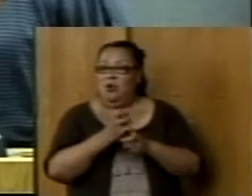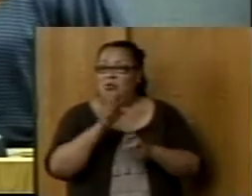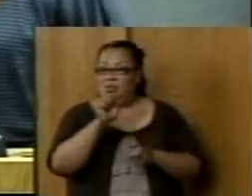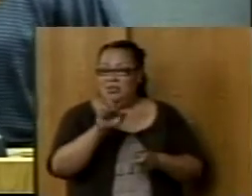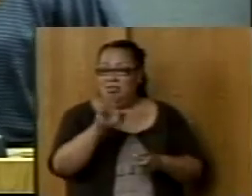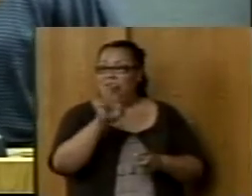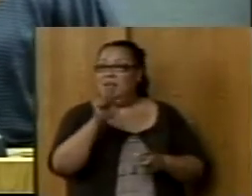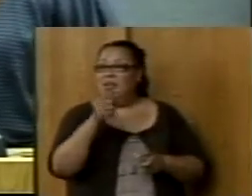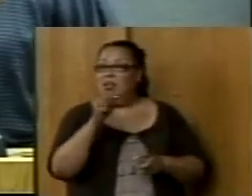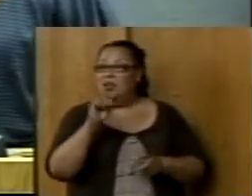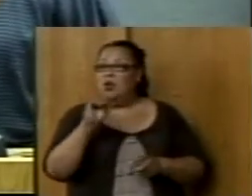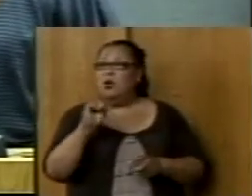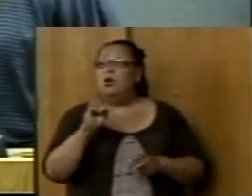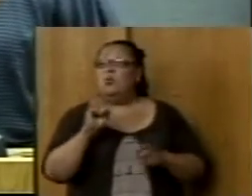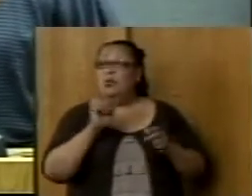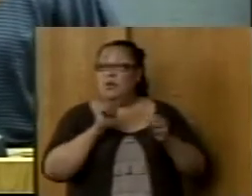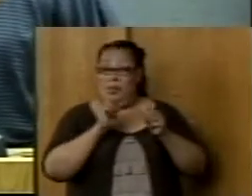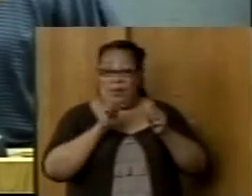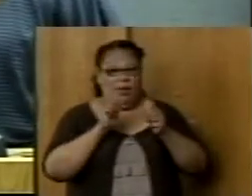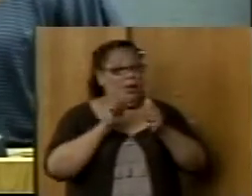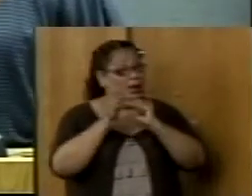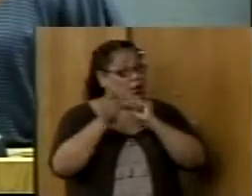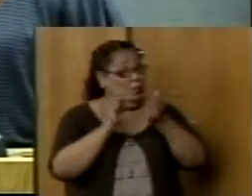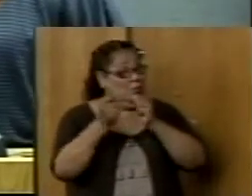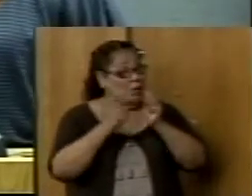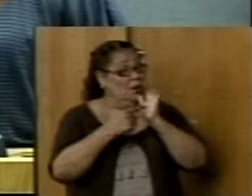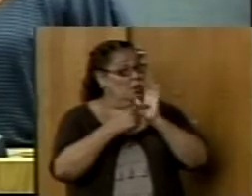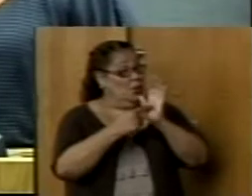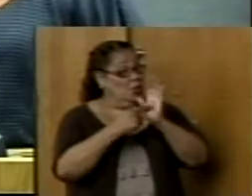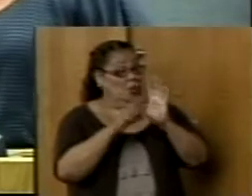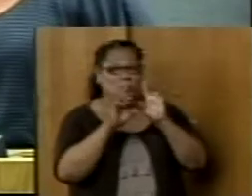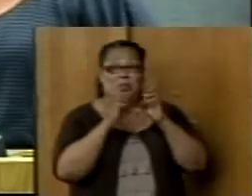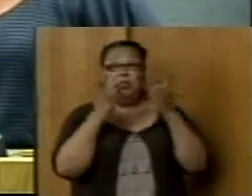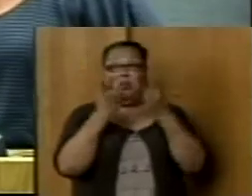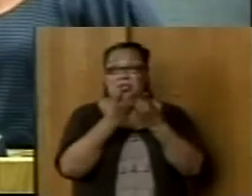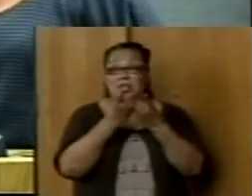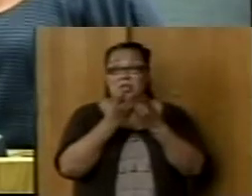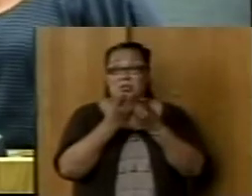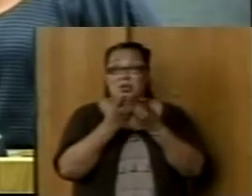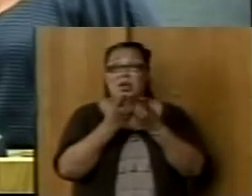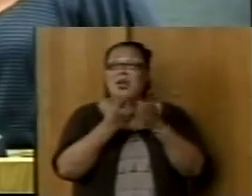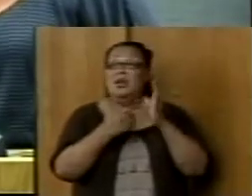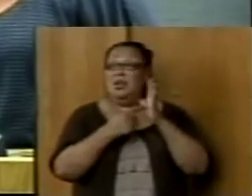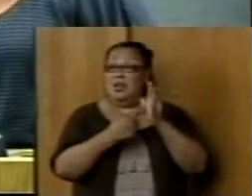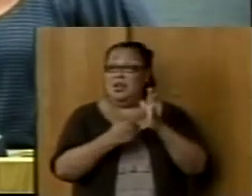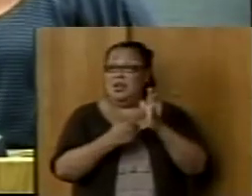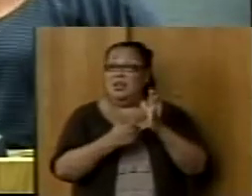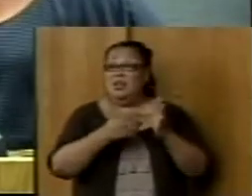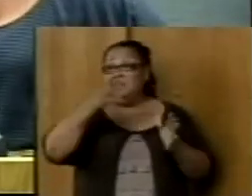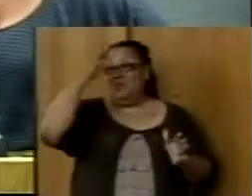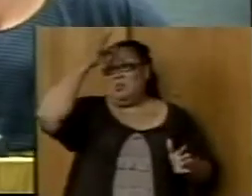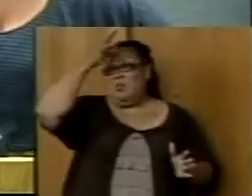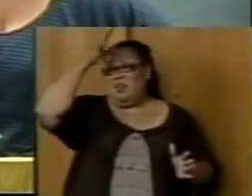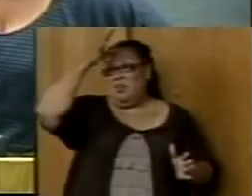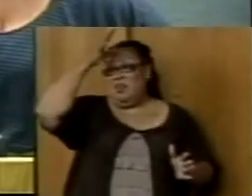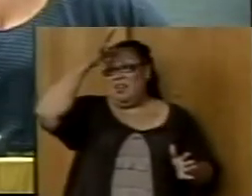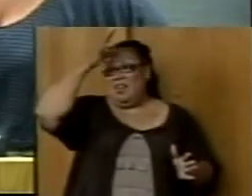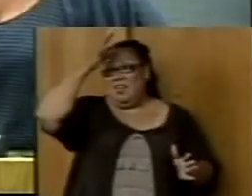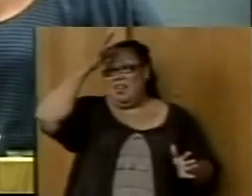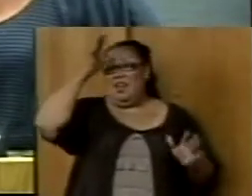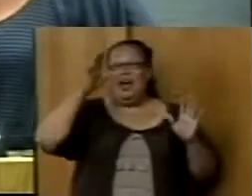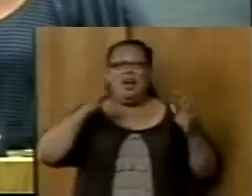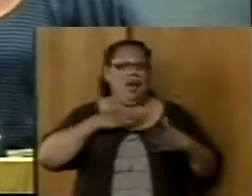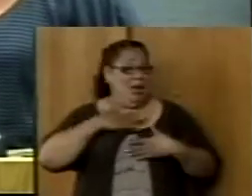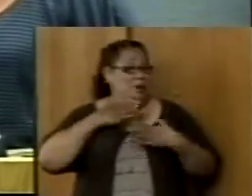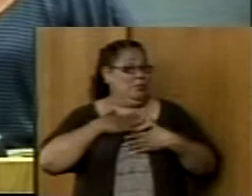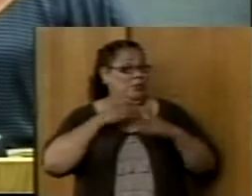team when they go to compete and represent our district. I would also like to present to you his father, who I'm very glad to meet